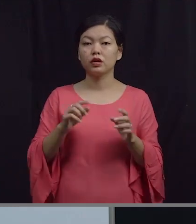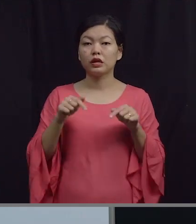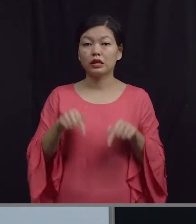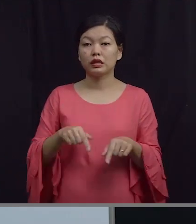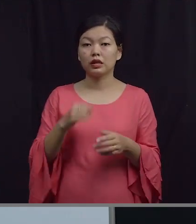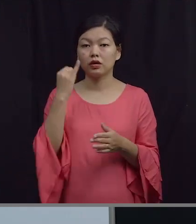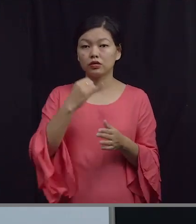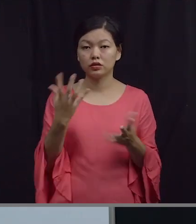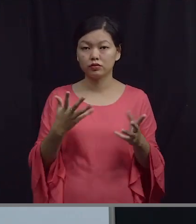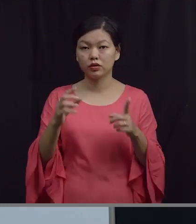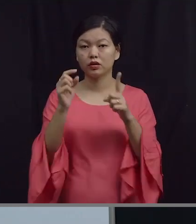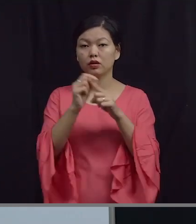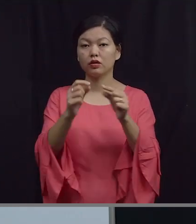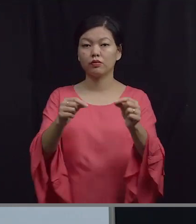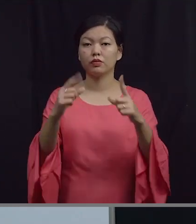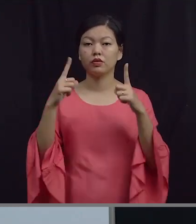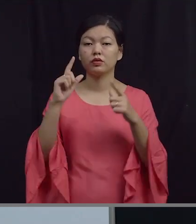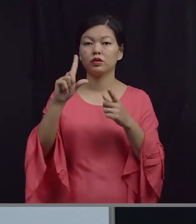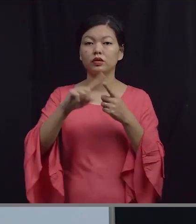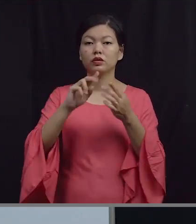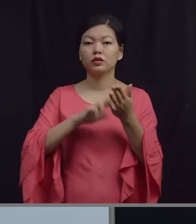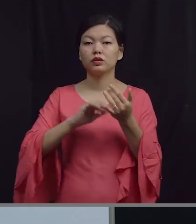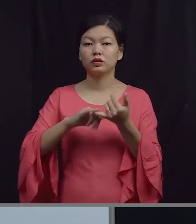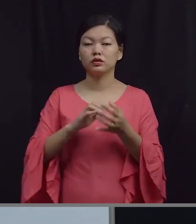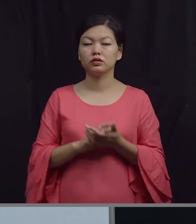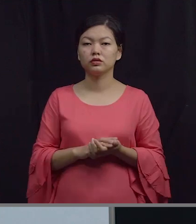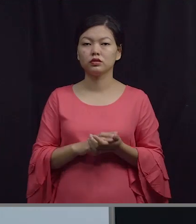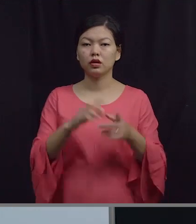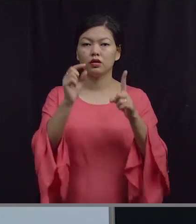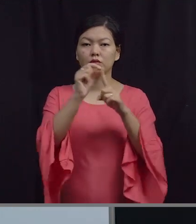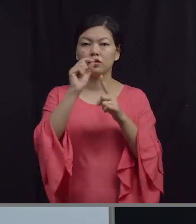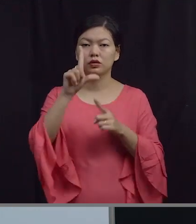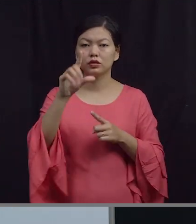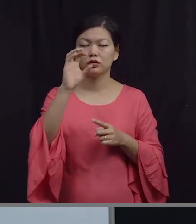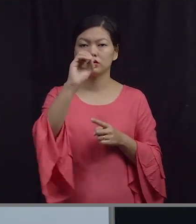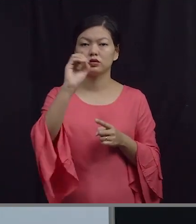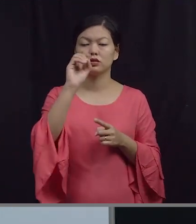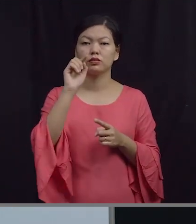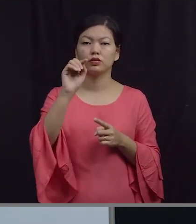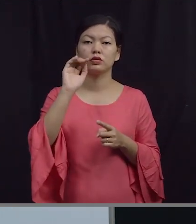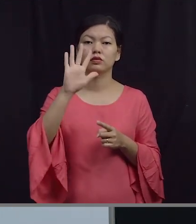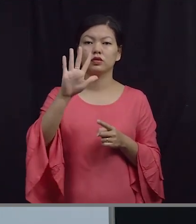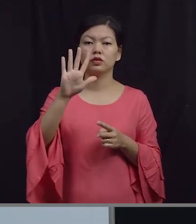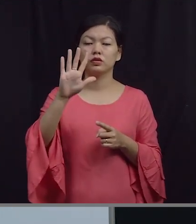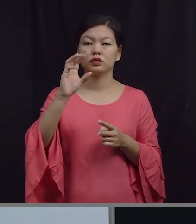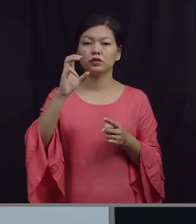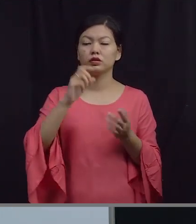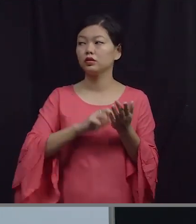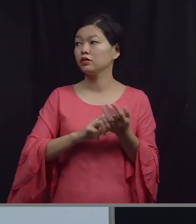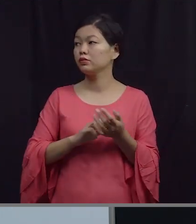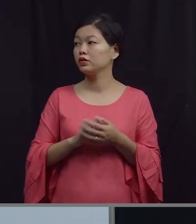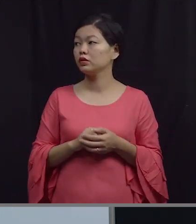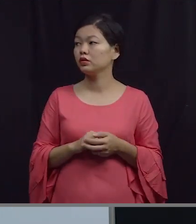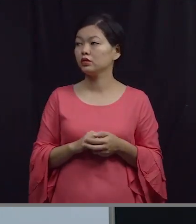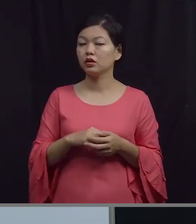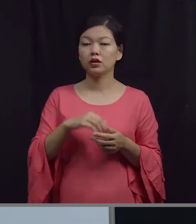us what? You have to write given. The power of lens is what? 0.5 centimeter. Power of lens, oh sorry, it's given